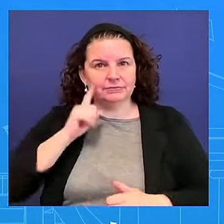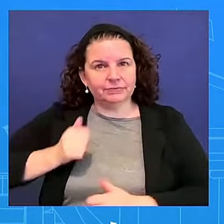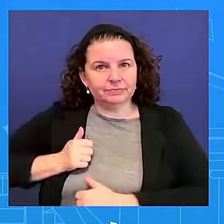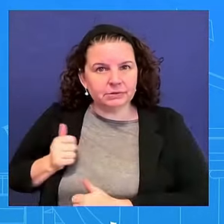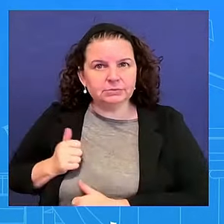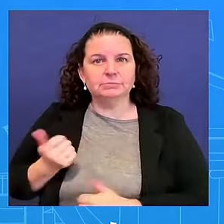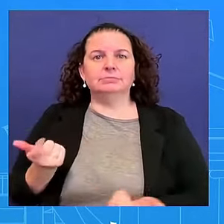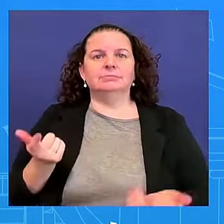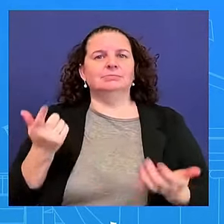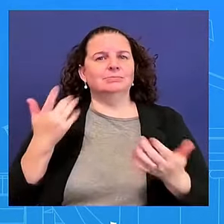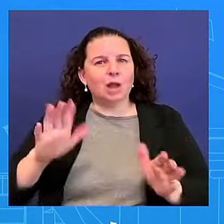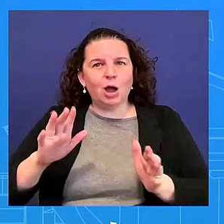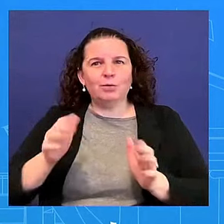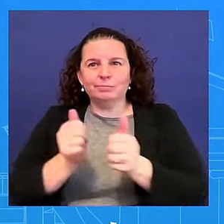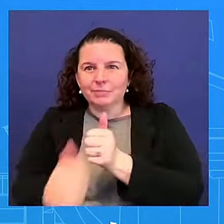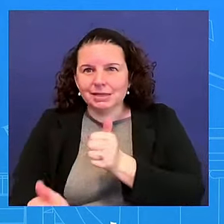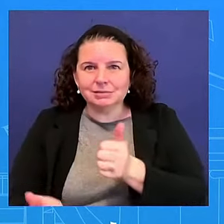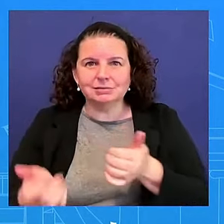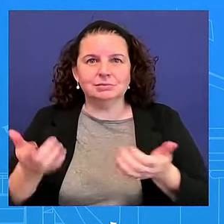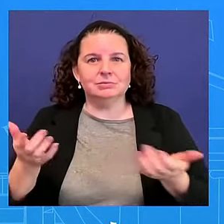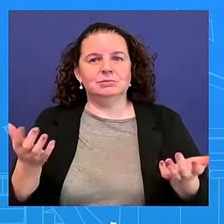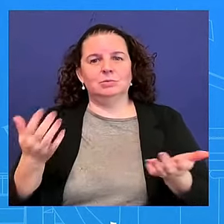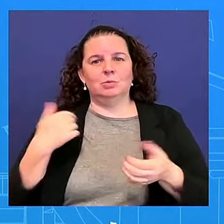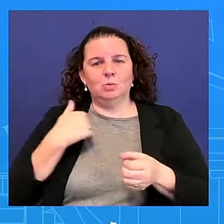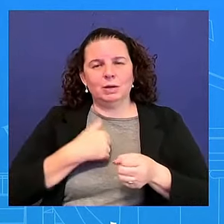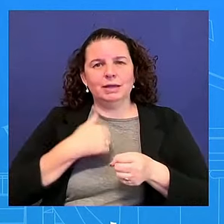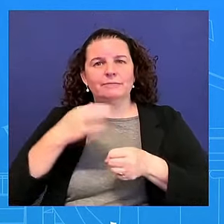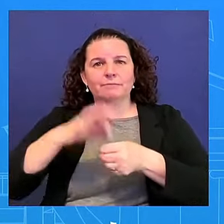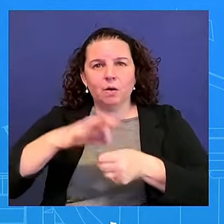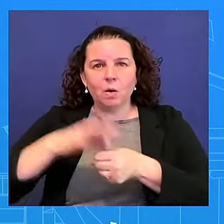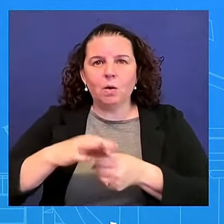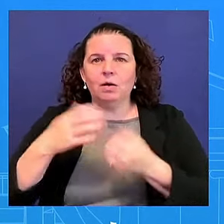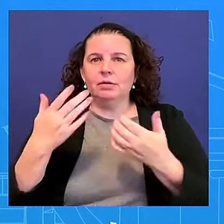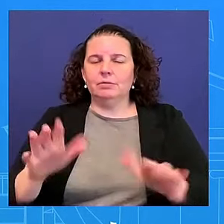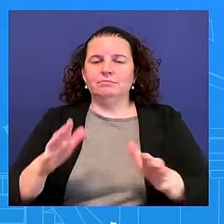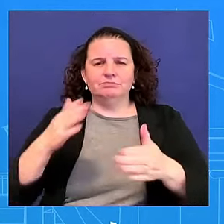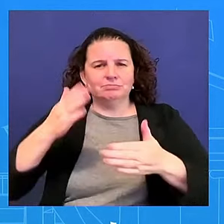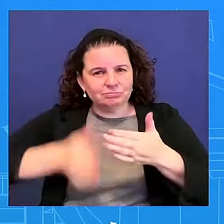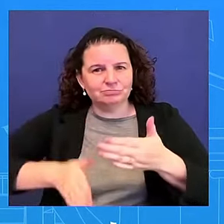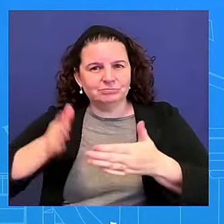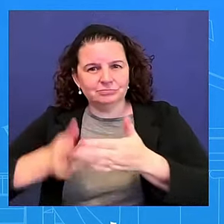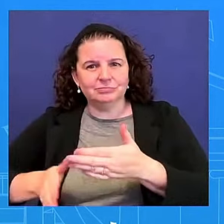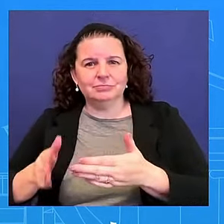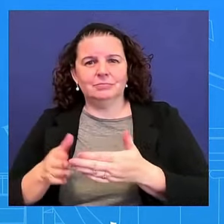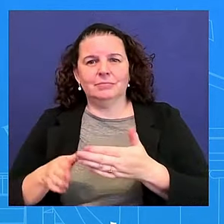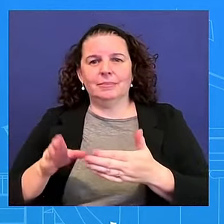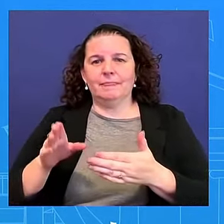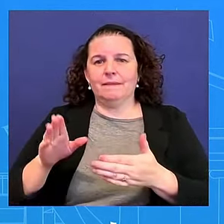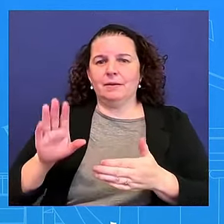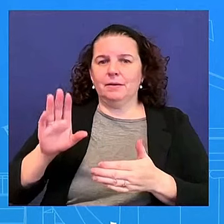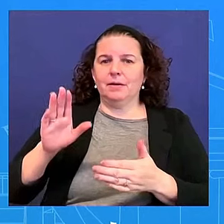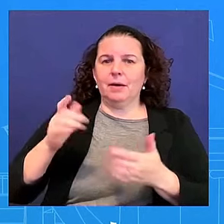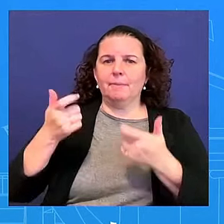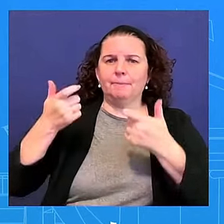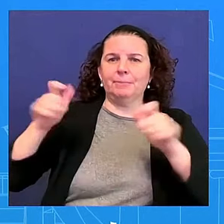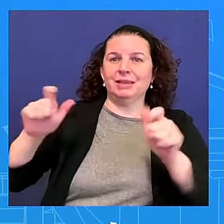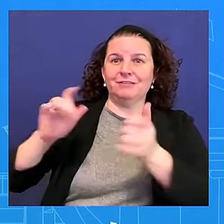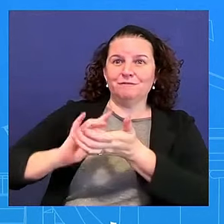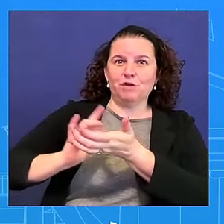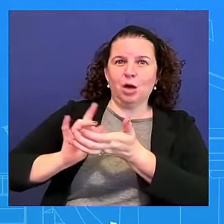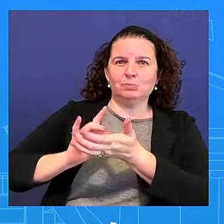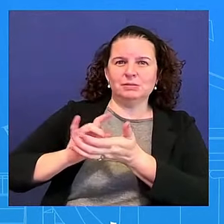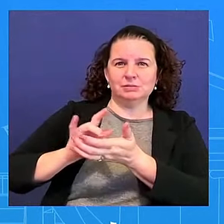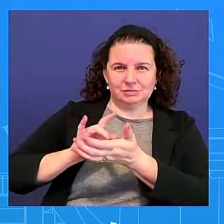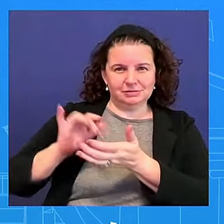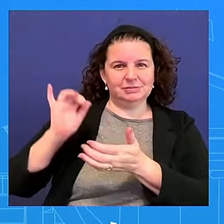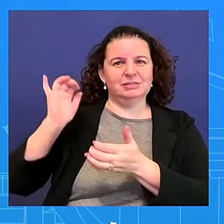done, beating Big Pharma. So there is a long list of impressive things that this president has been able to get